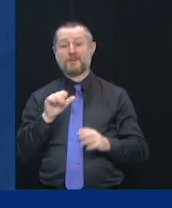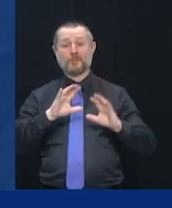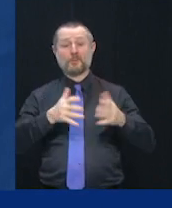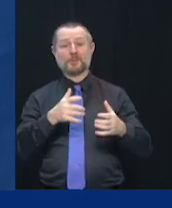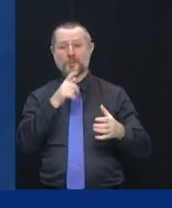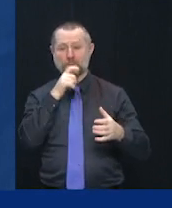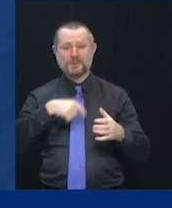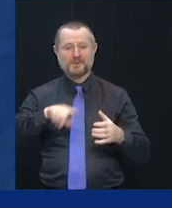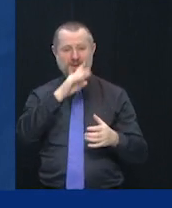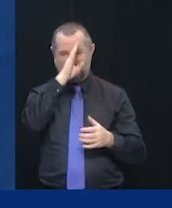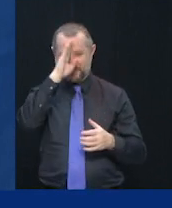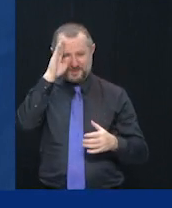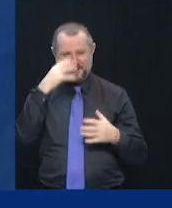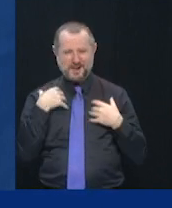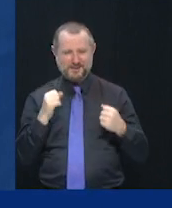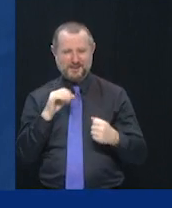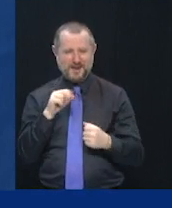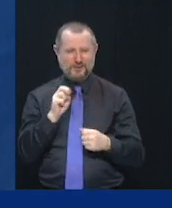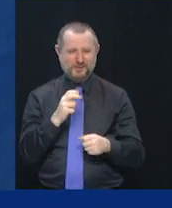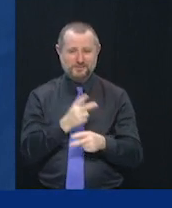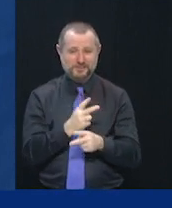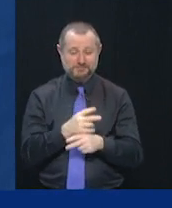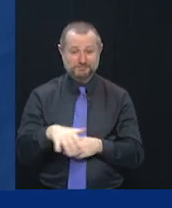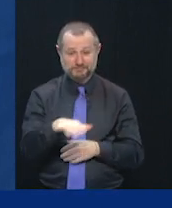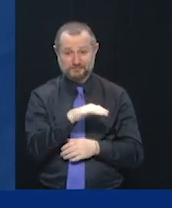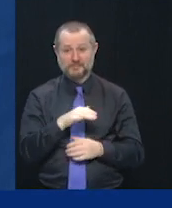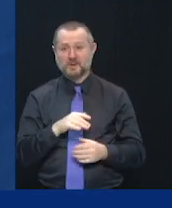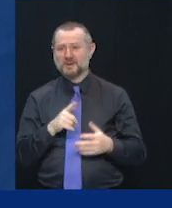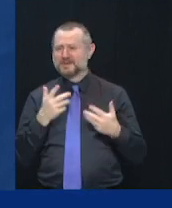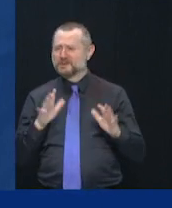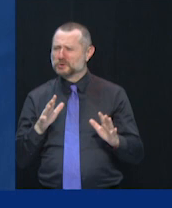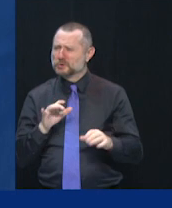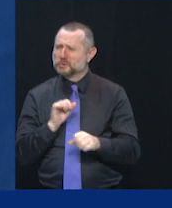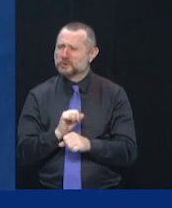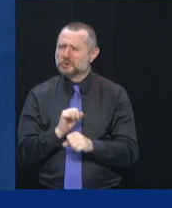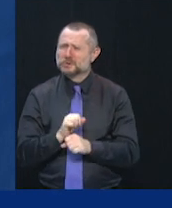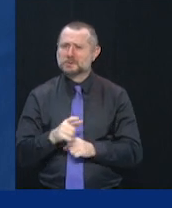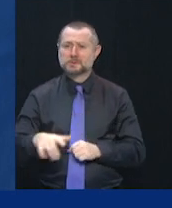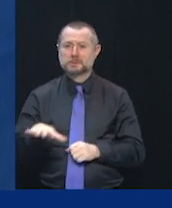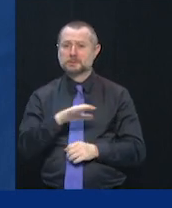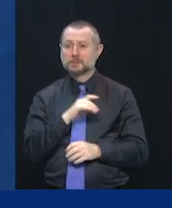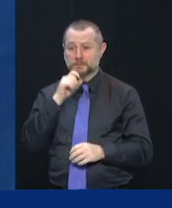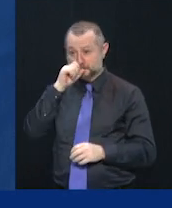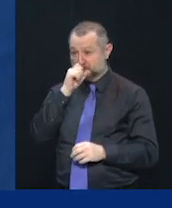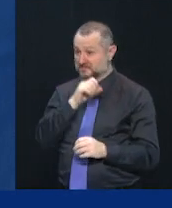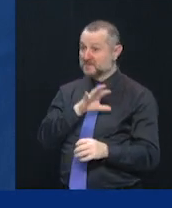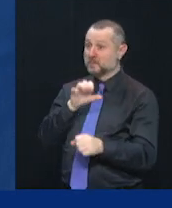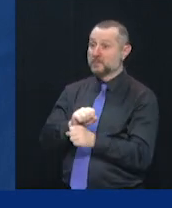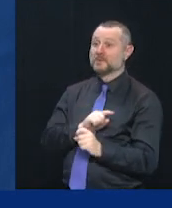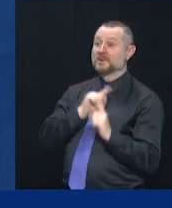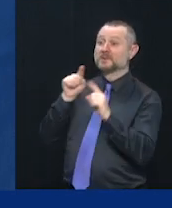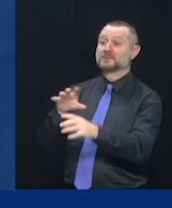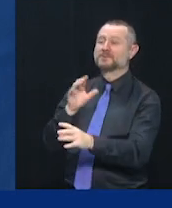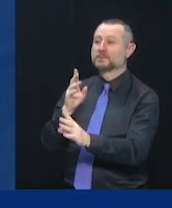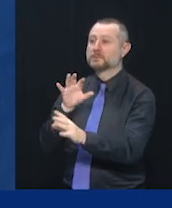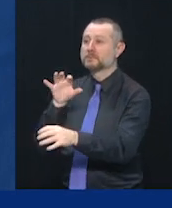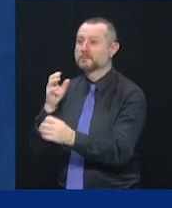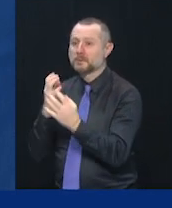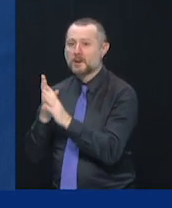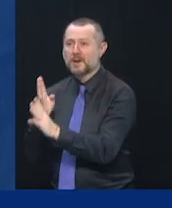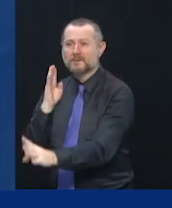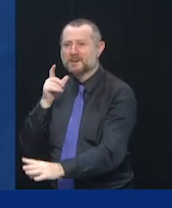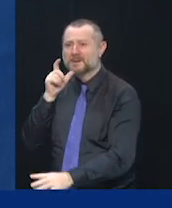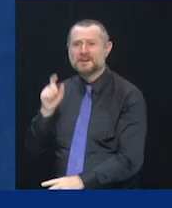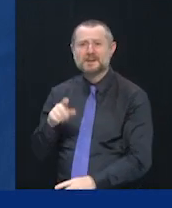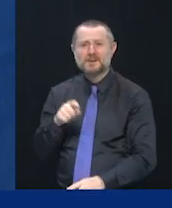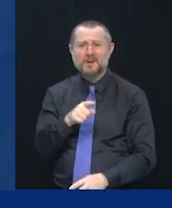who work in a hospital. They didn't have to schedule a vaccine. They didn't have to get in their car and go drive and wait on a line. The